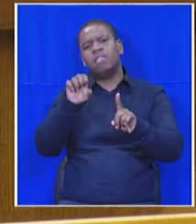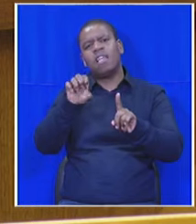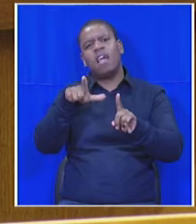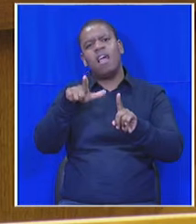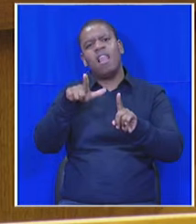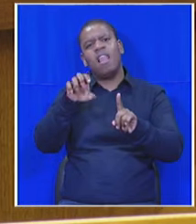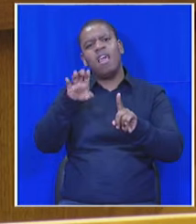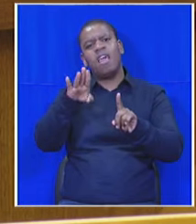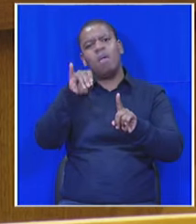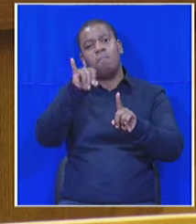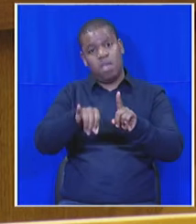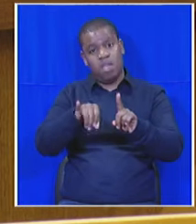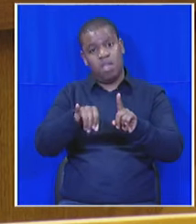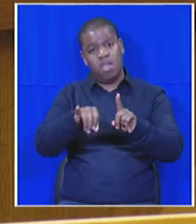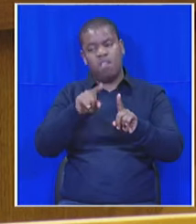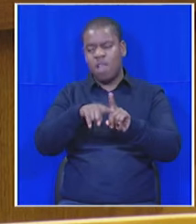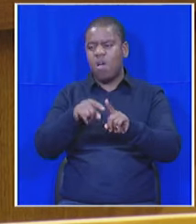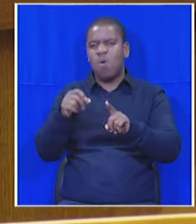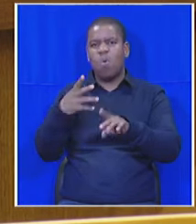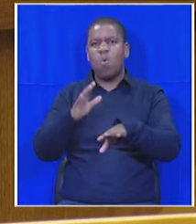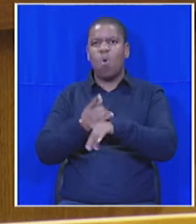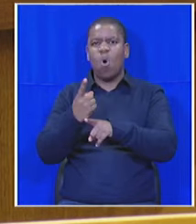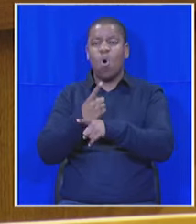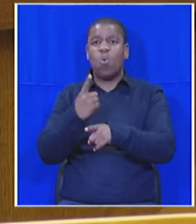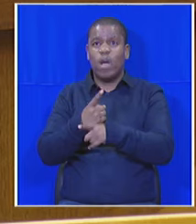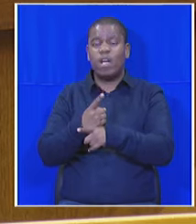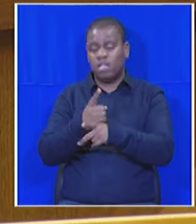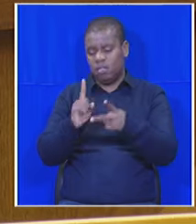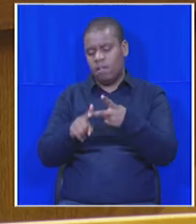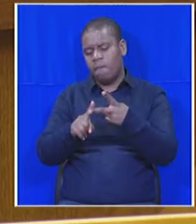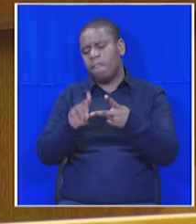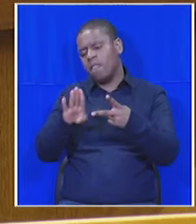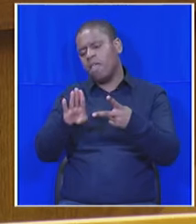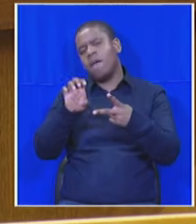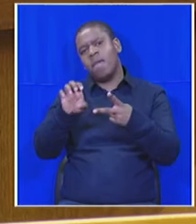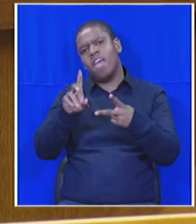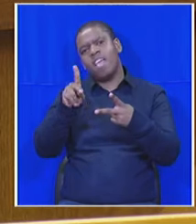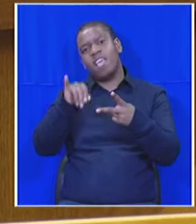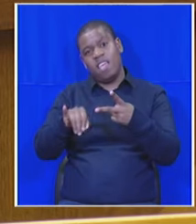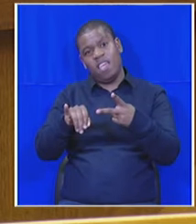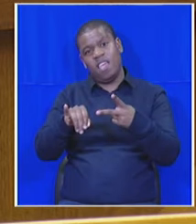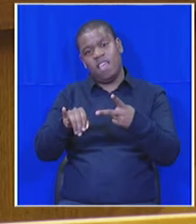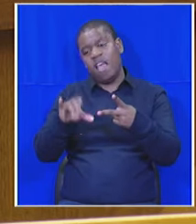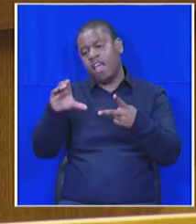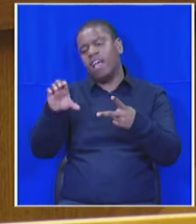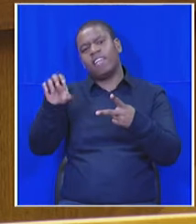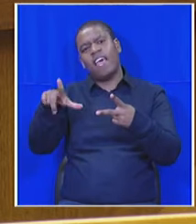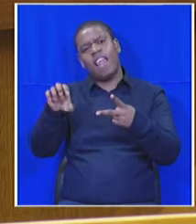of supping and dining with criminals, Mr. Peggy shoot to kill Kele,